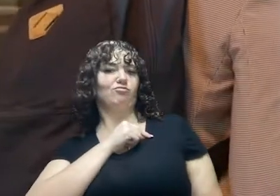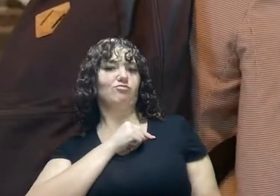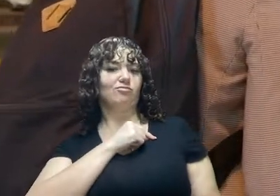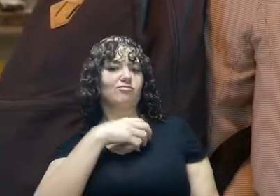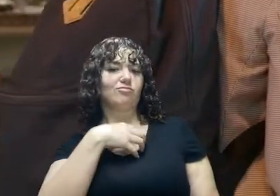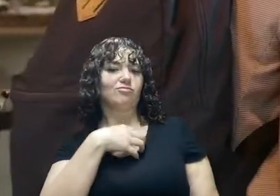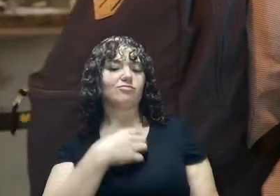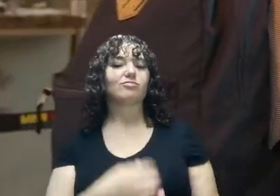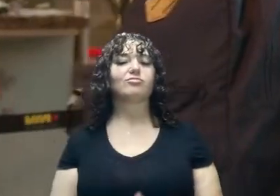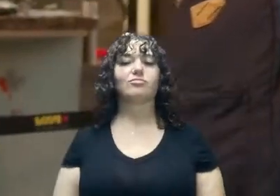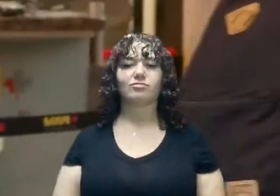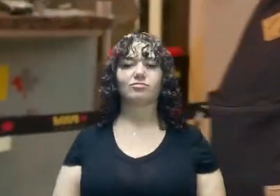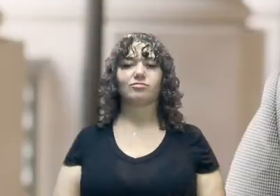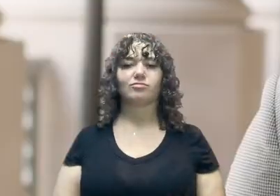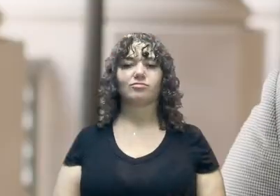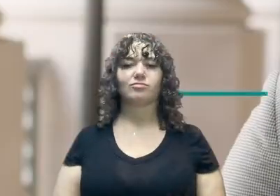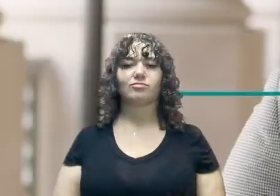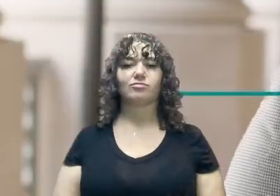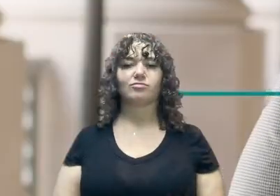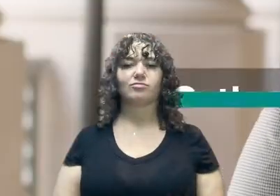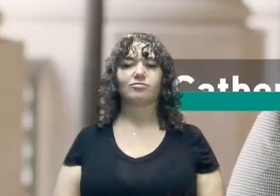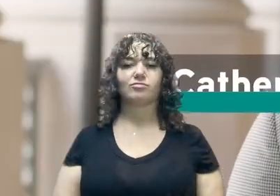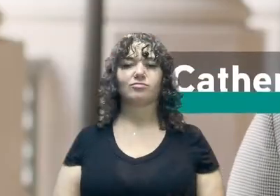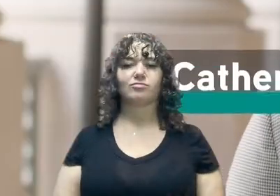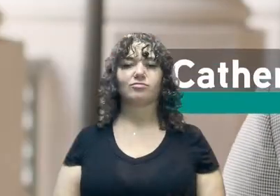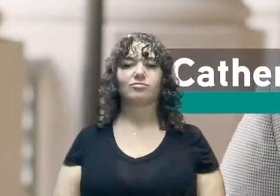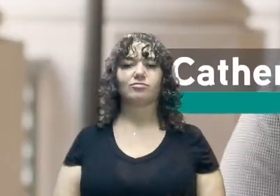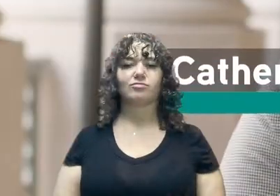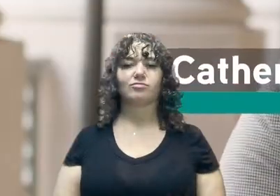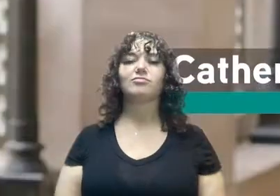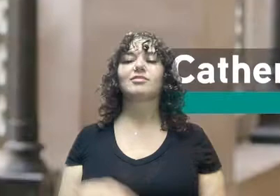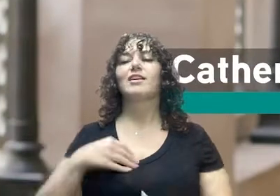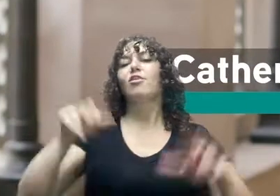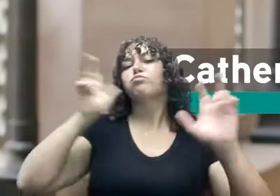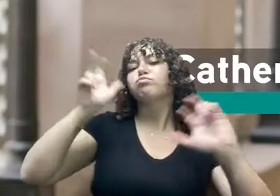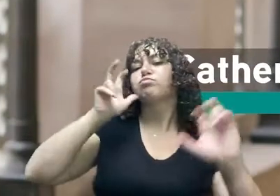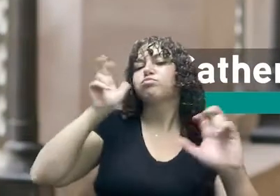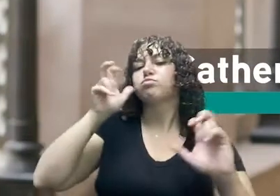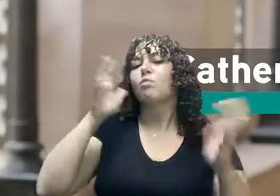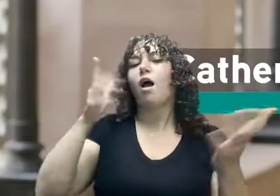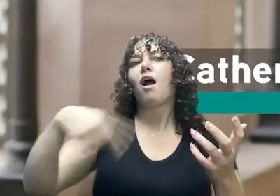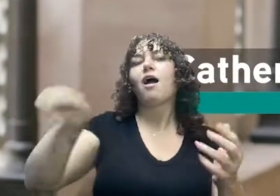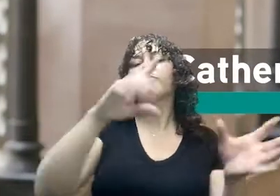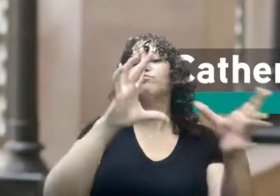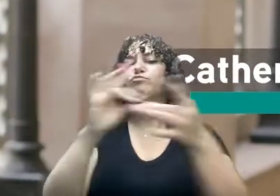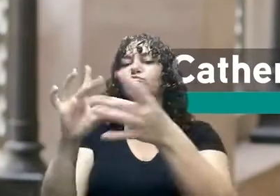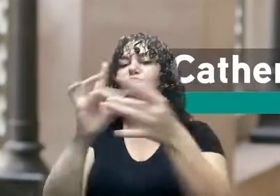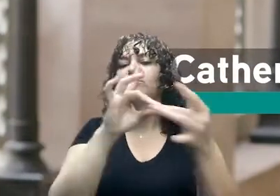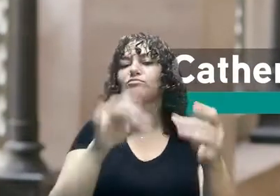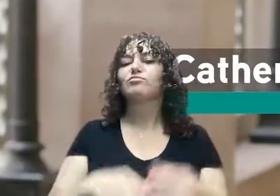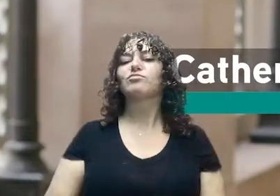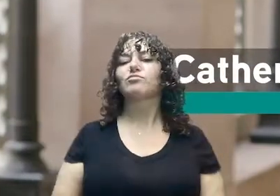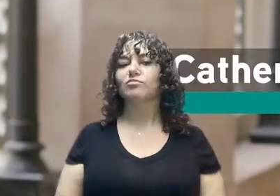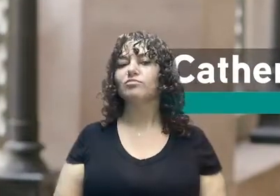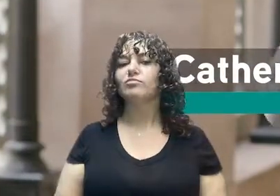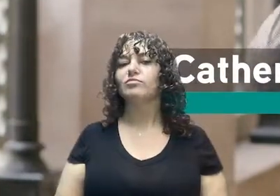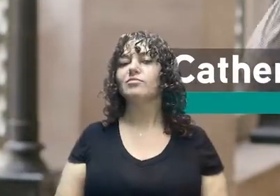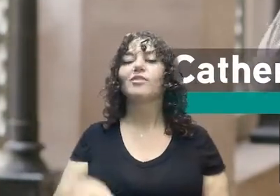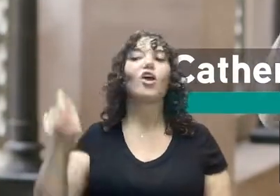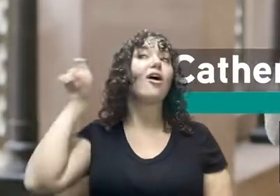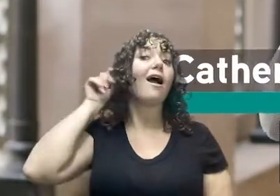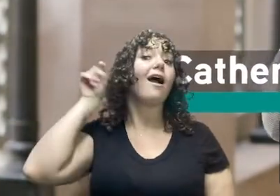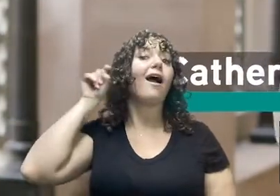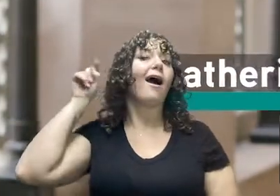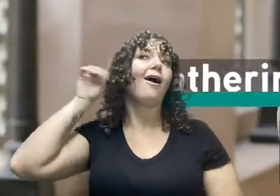system that a person would clip onto their shirt so that I can fully hear what they're saying,